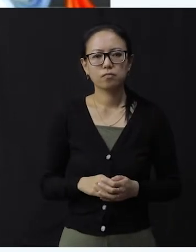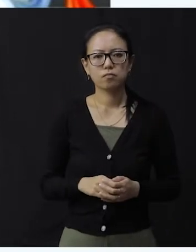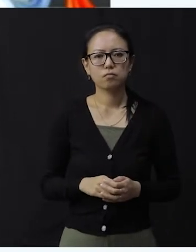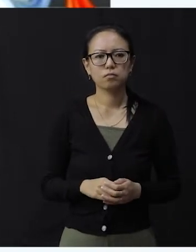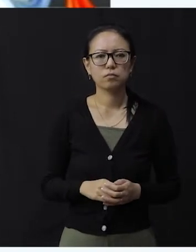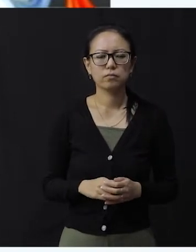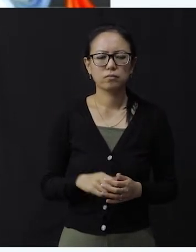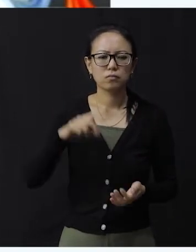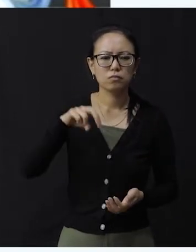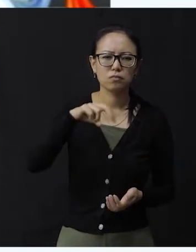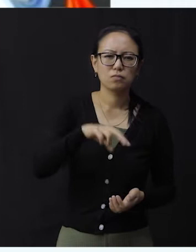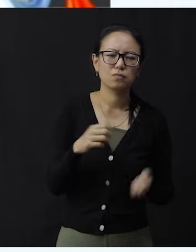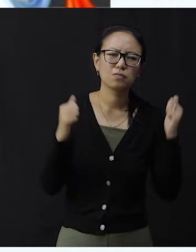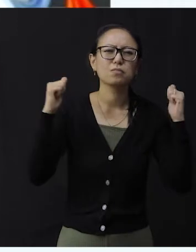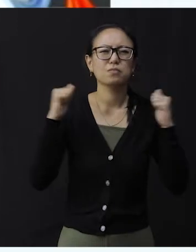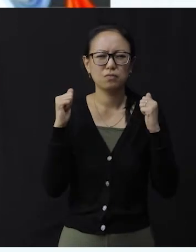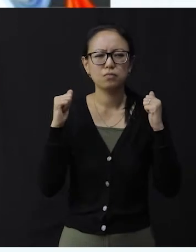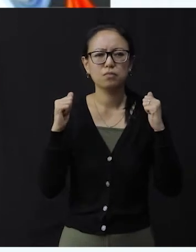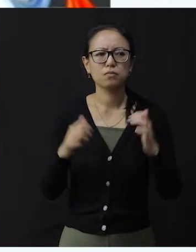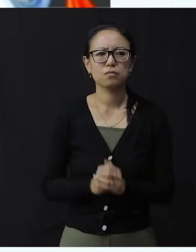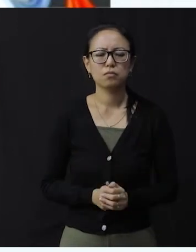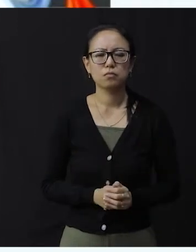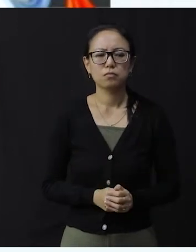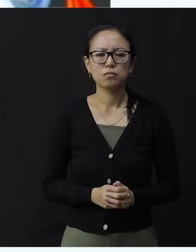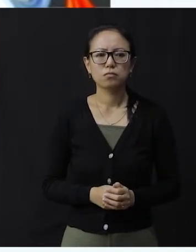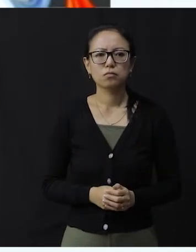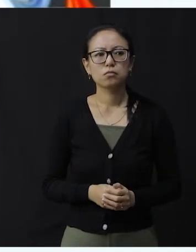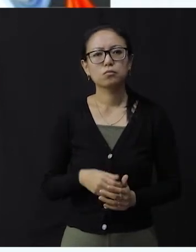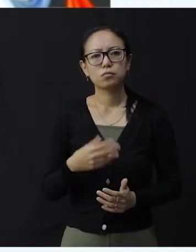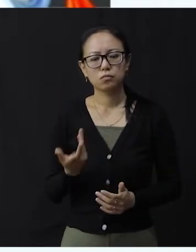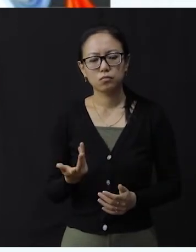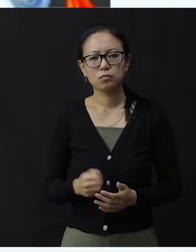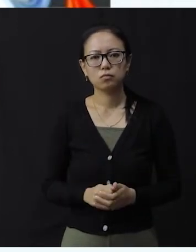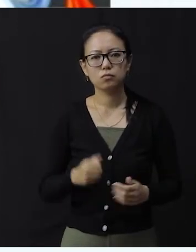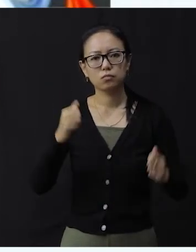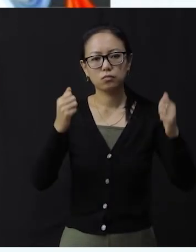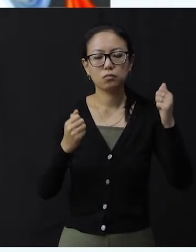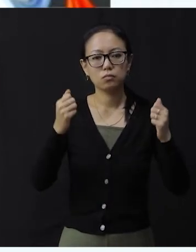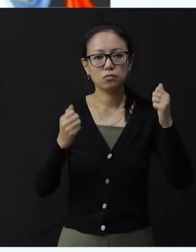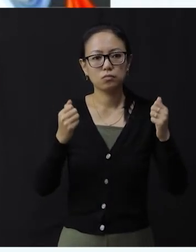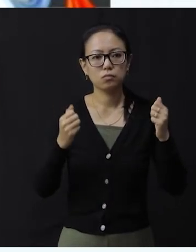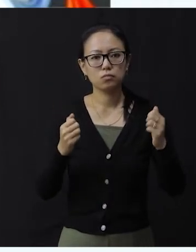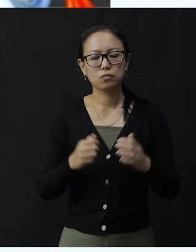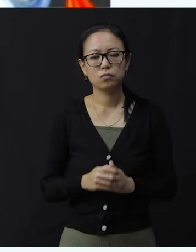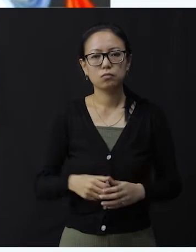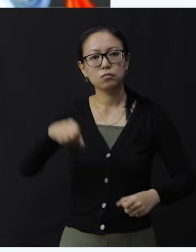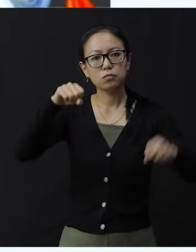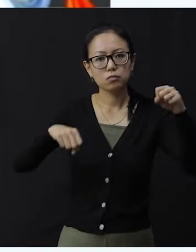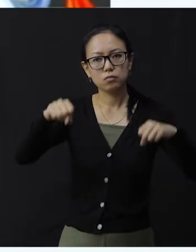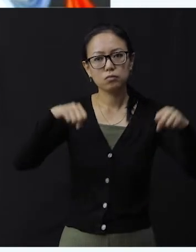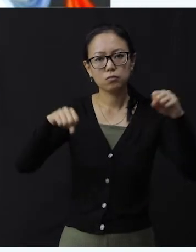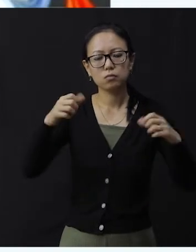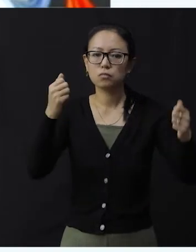difficult to go to that places. So there are some of the vehicles such as a bicycle,